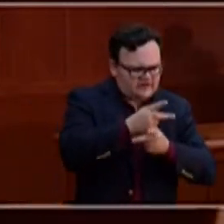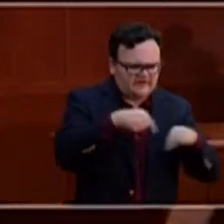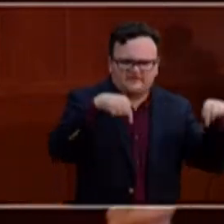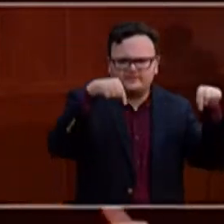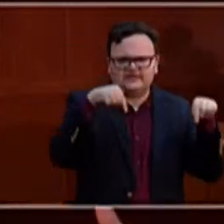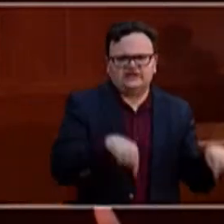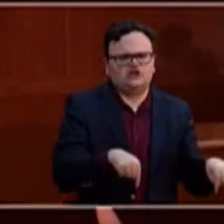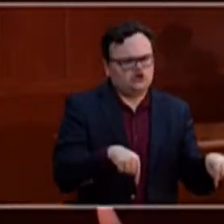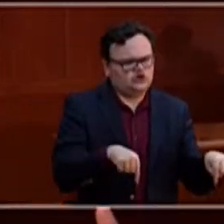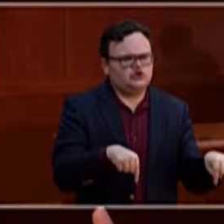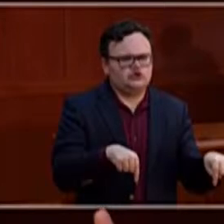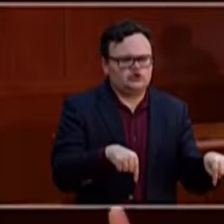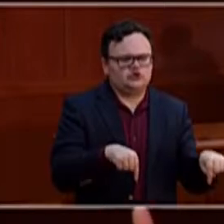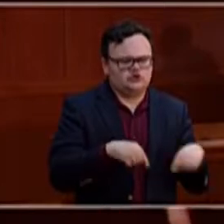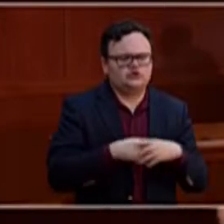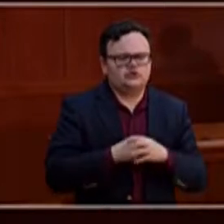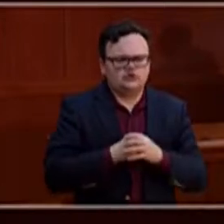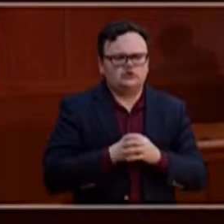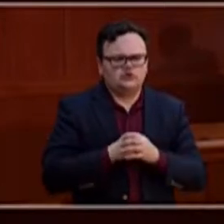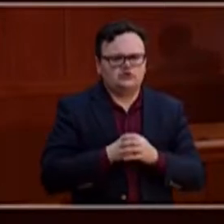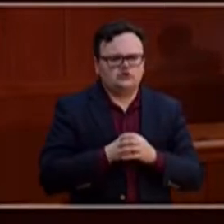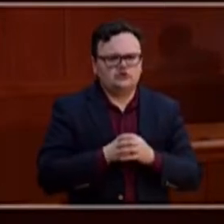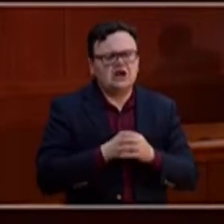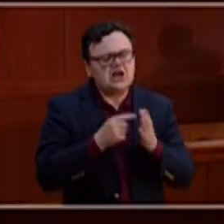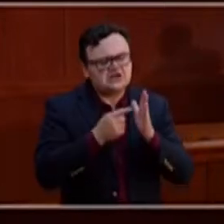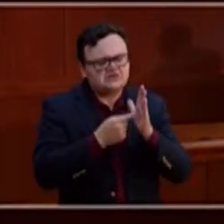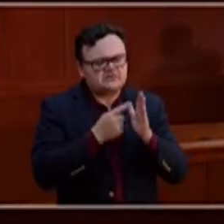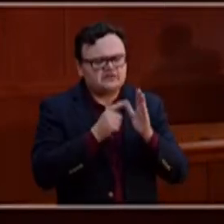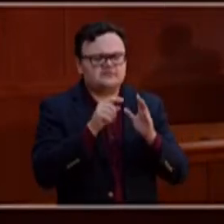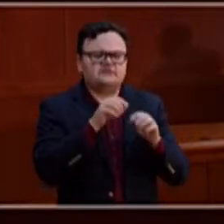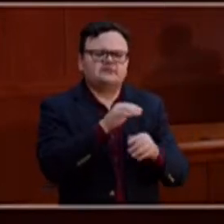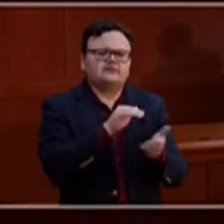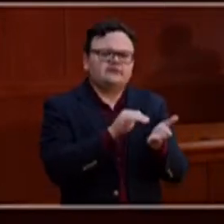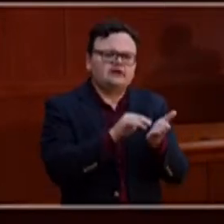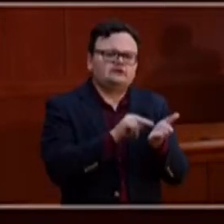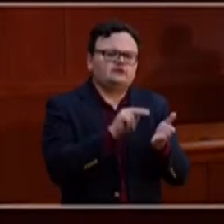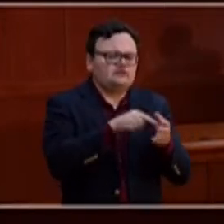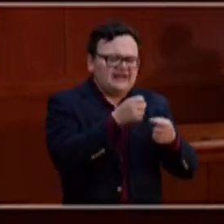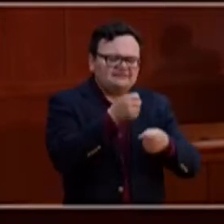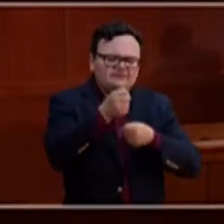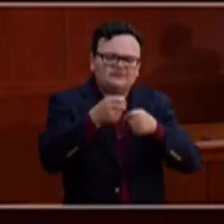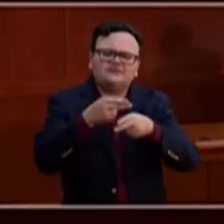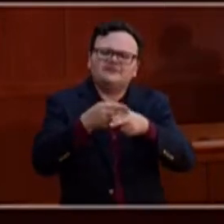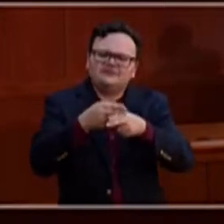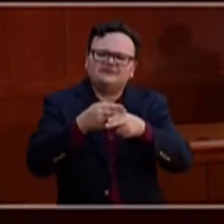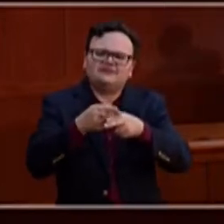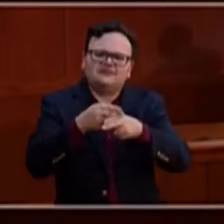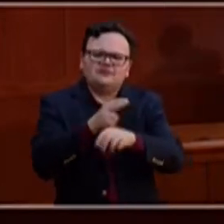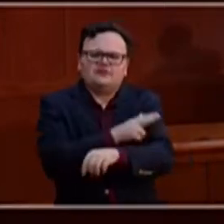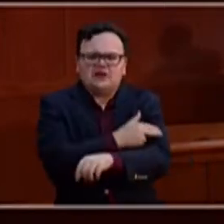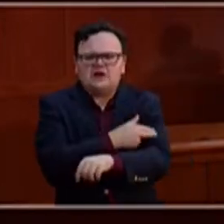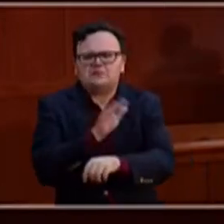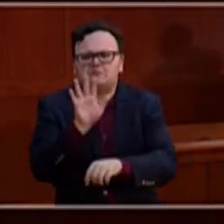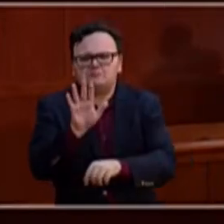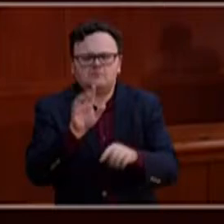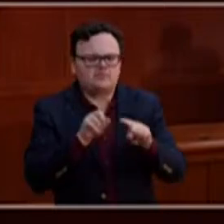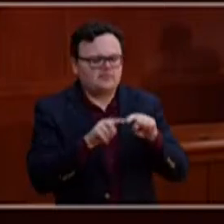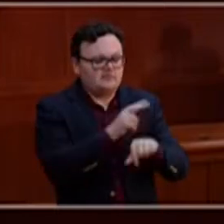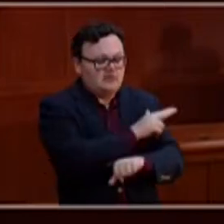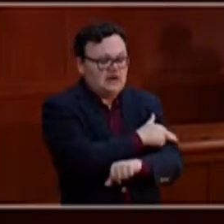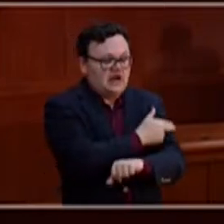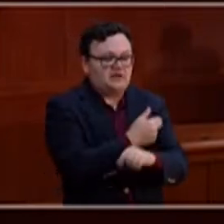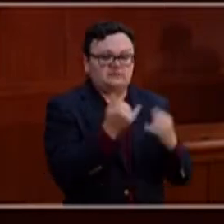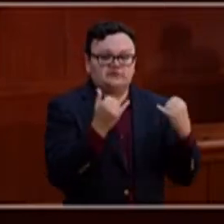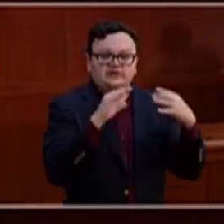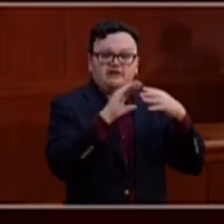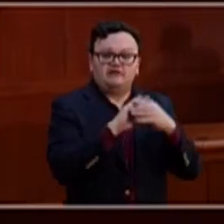case scenario, be necessary. What the hospitals are saying is, not only do I have the capacity today to meet the existing